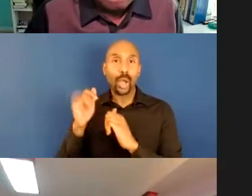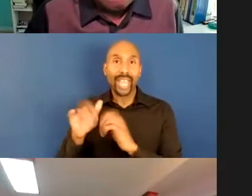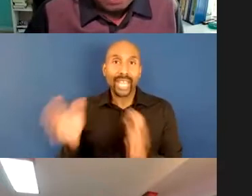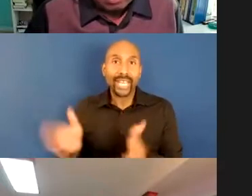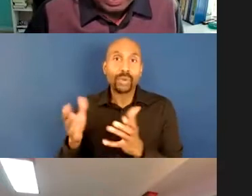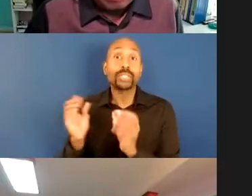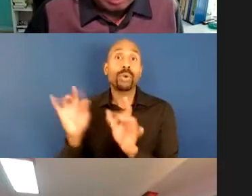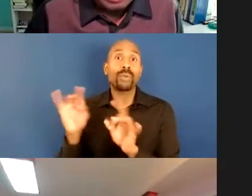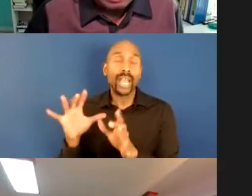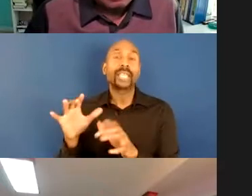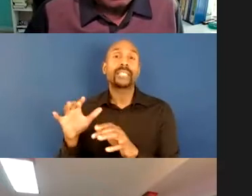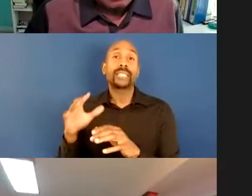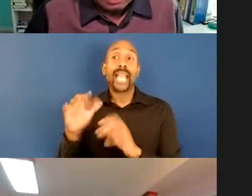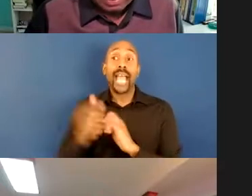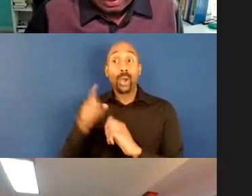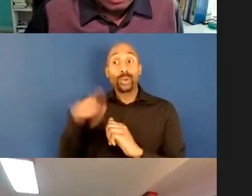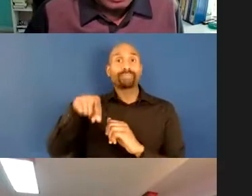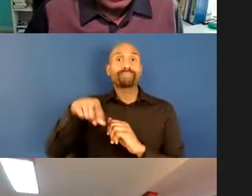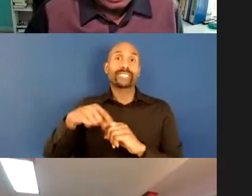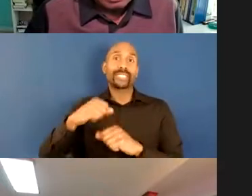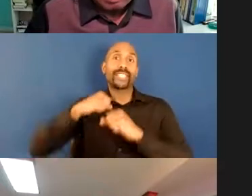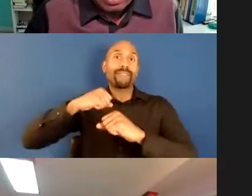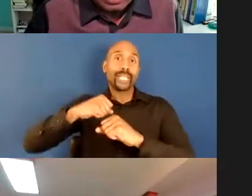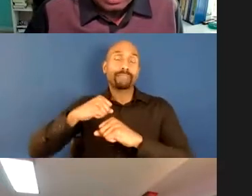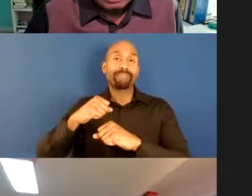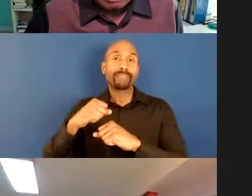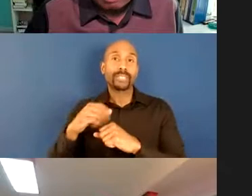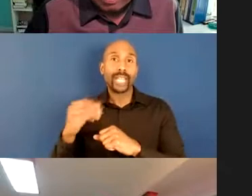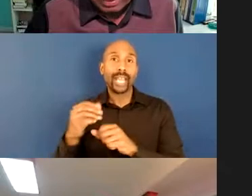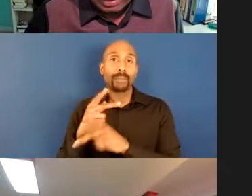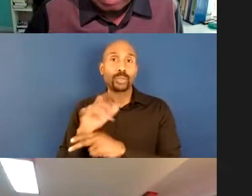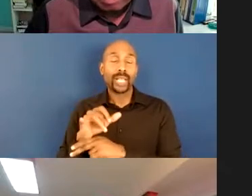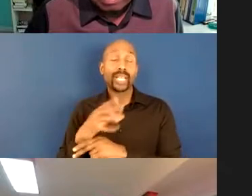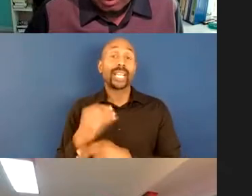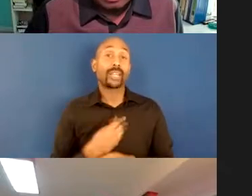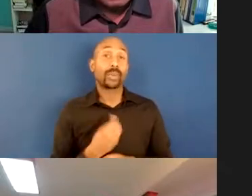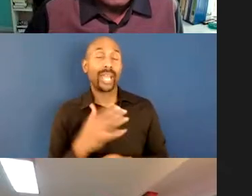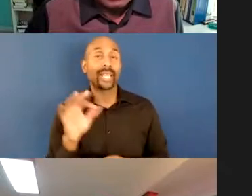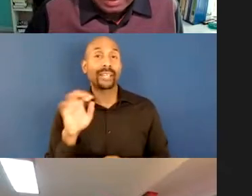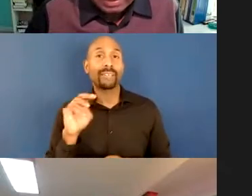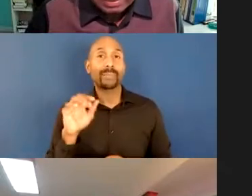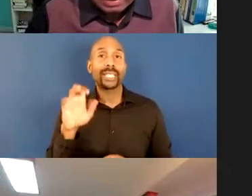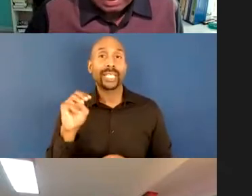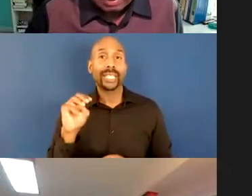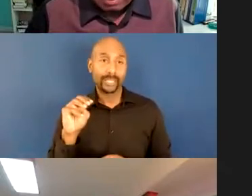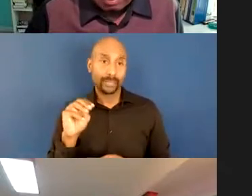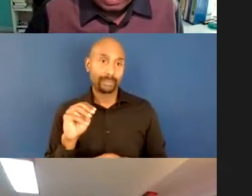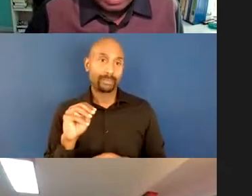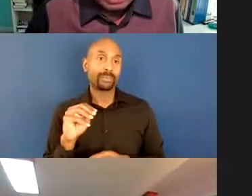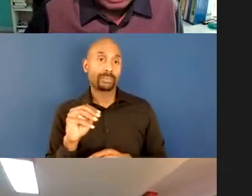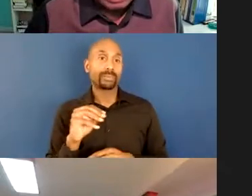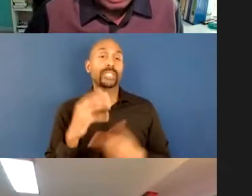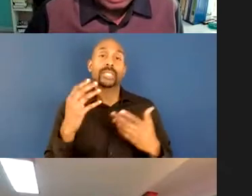reproduces. And white feminism, the conditions of emergence of the full